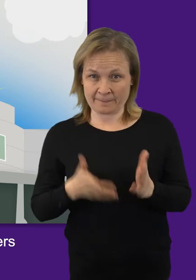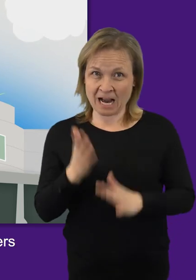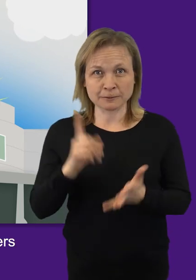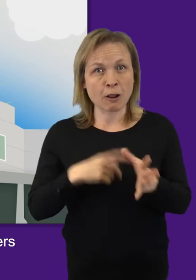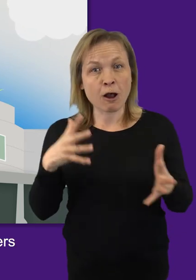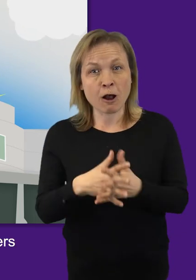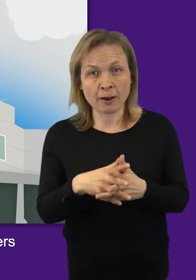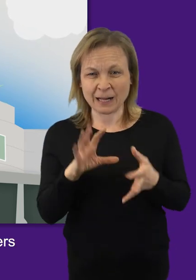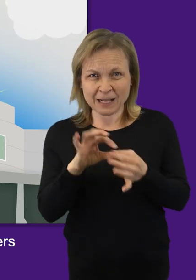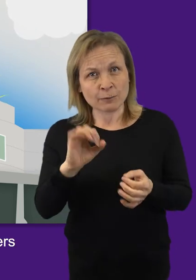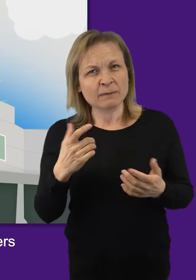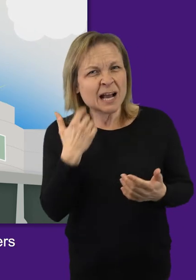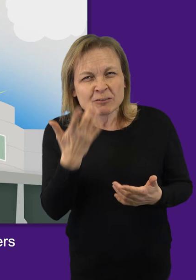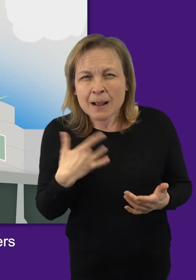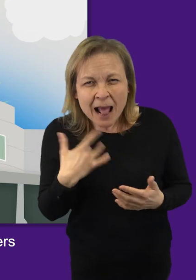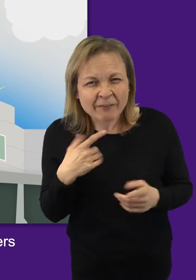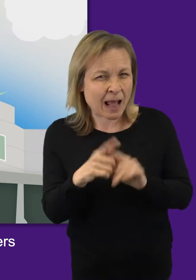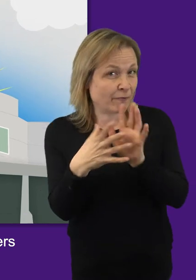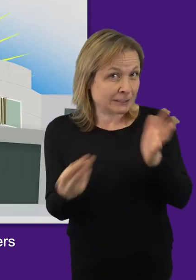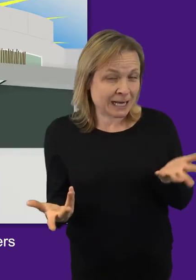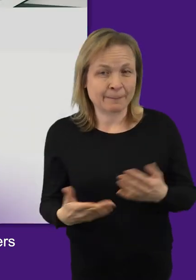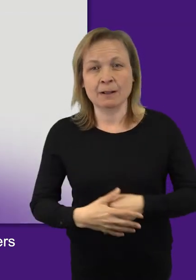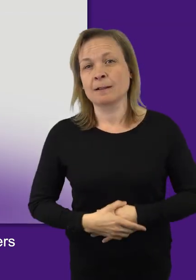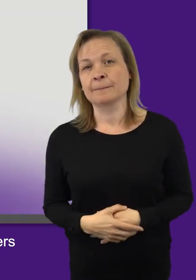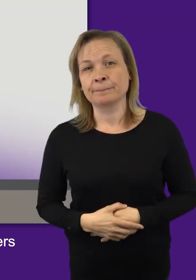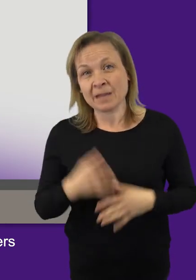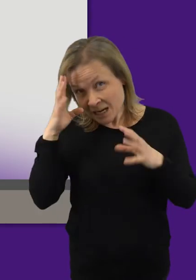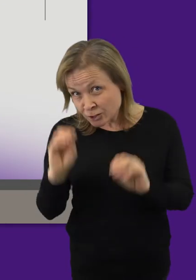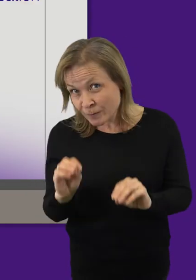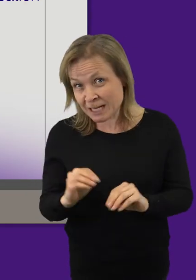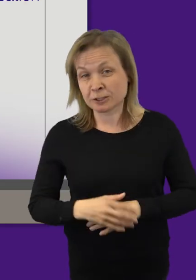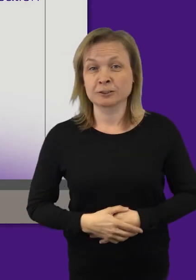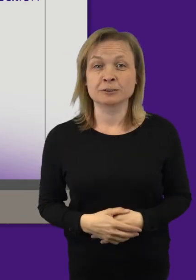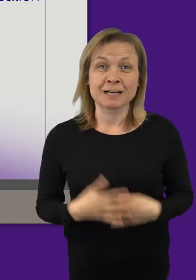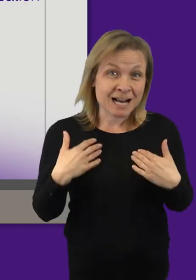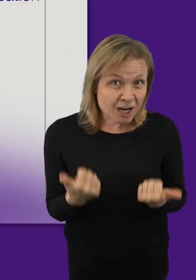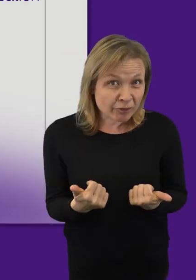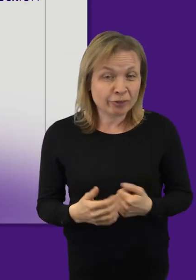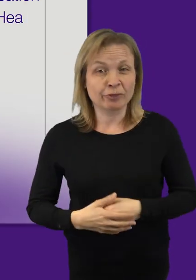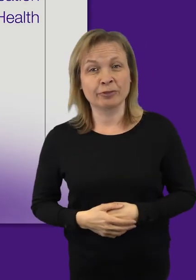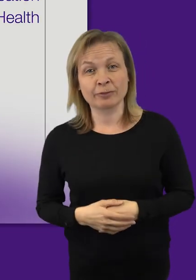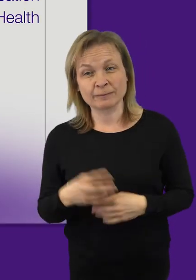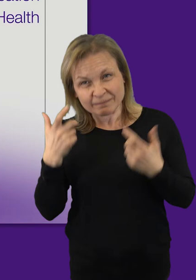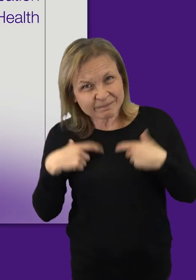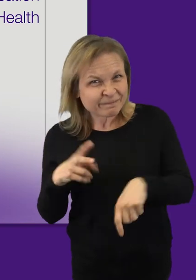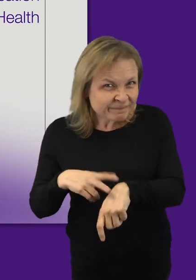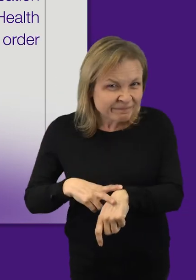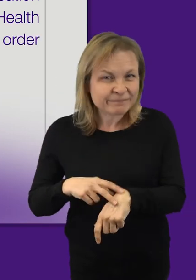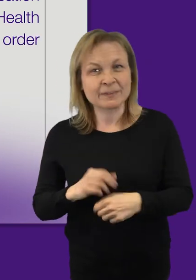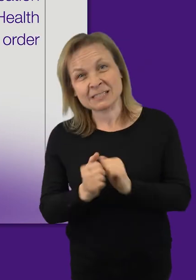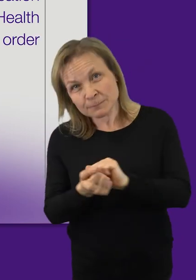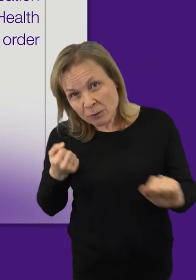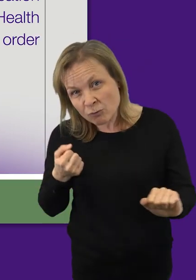Scottish Parliament passes laws on matters that affect your daily life, such as education, health,